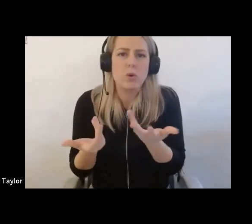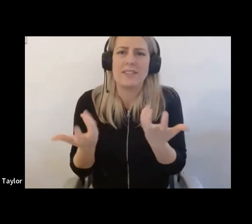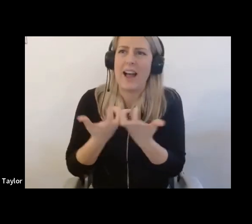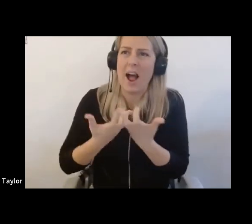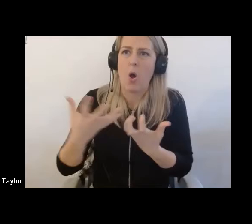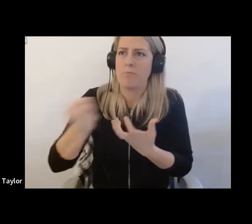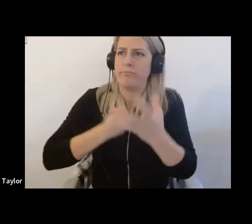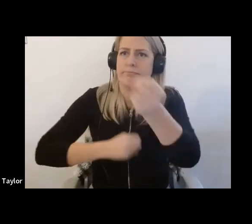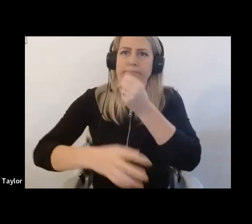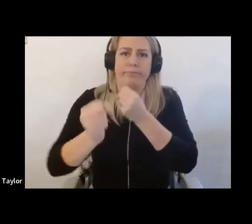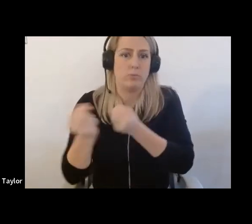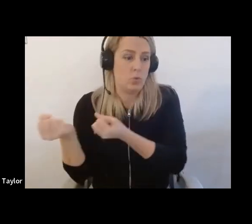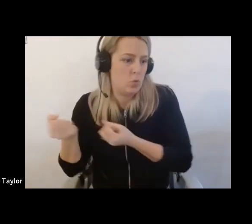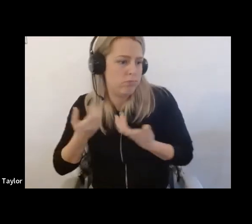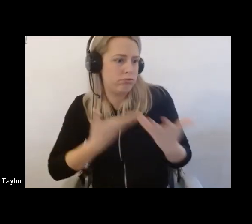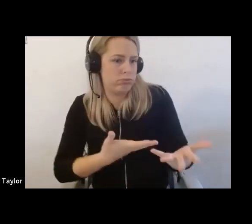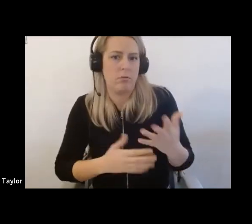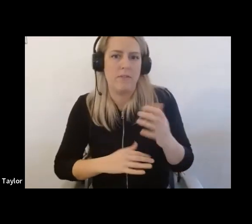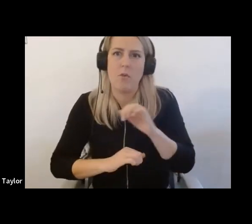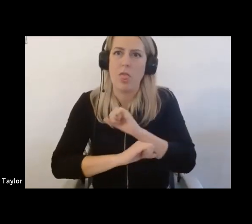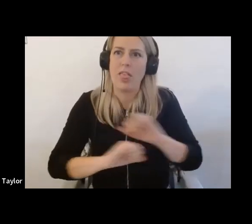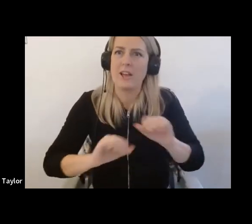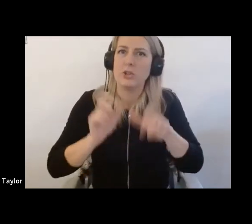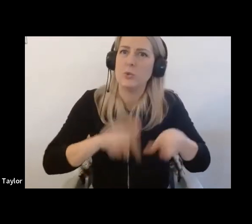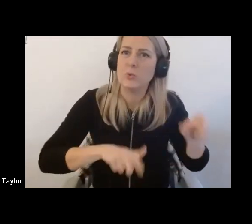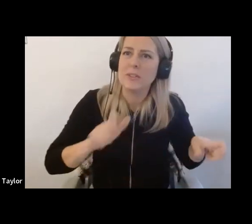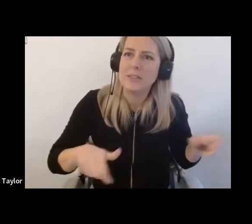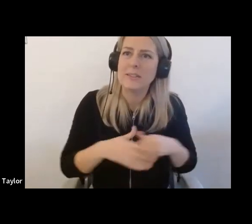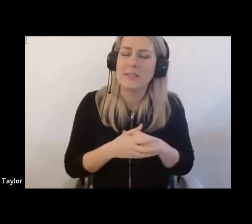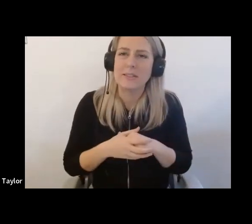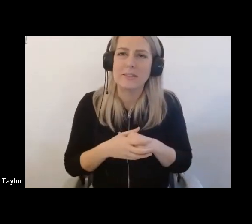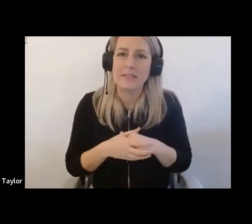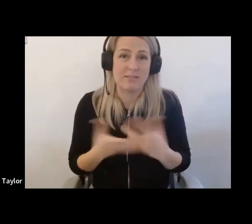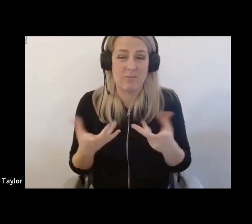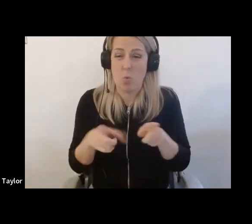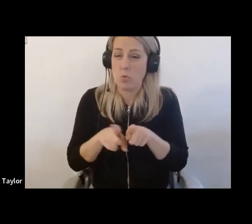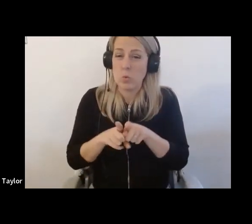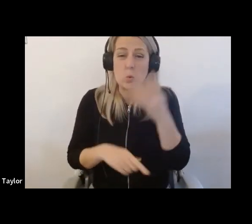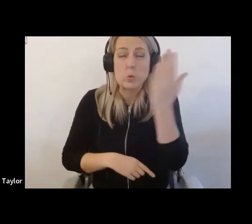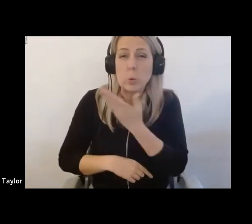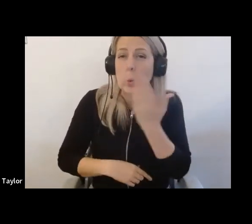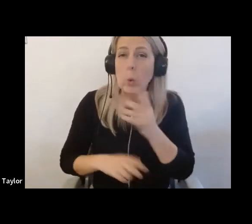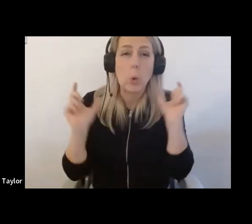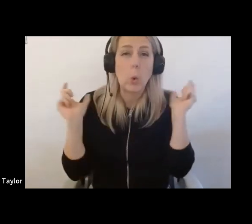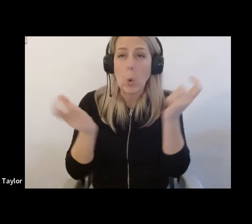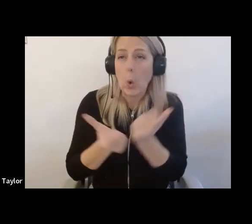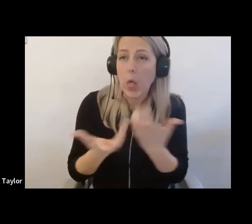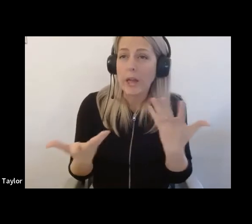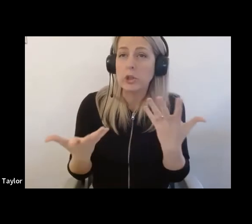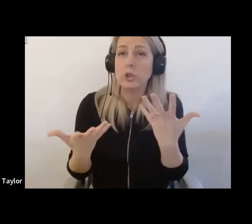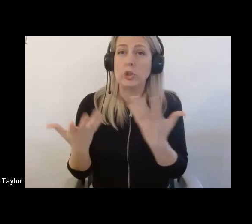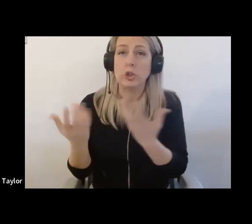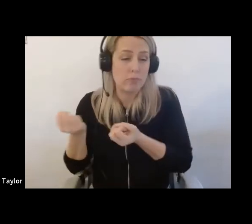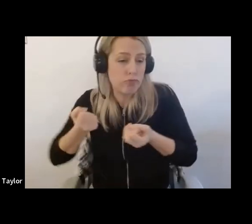similarly for a education provider, kind of an awareness as a capacity of an